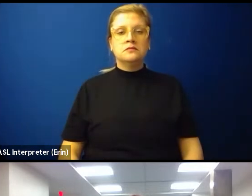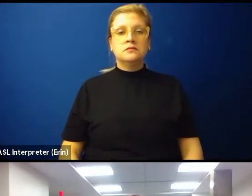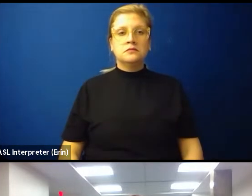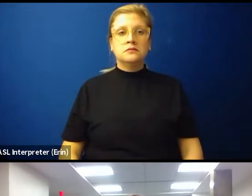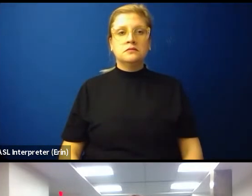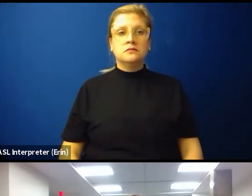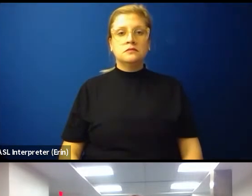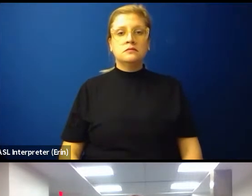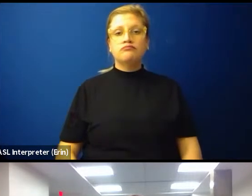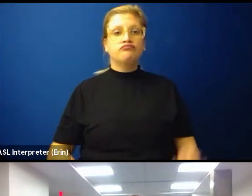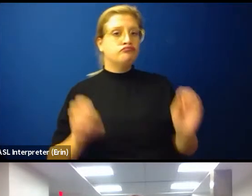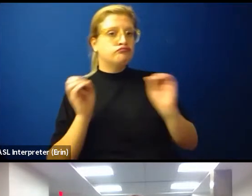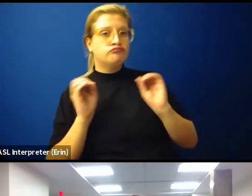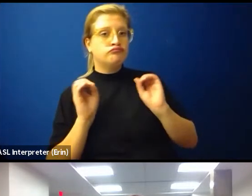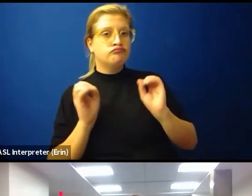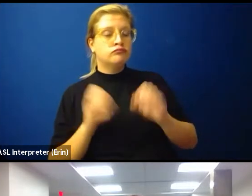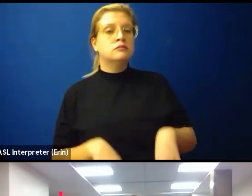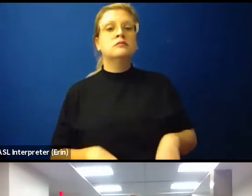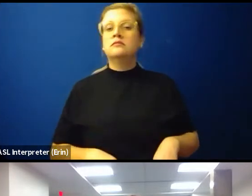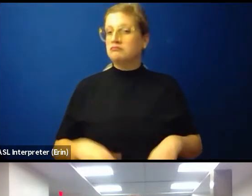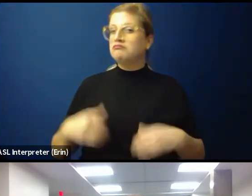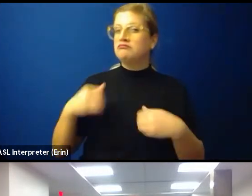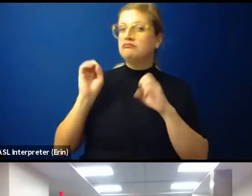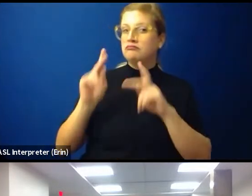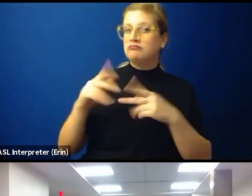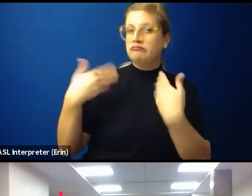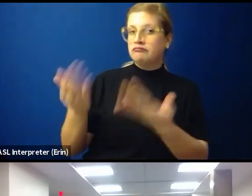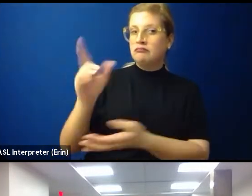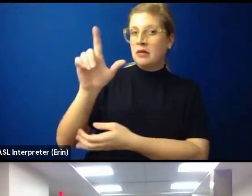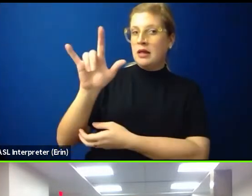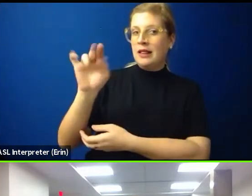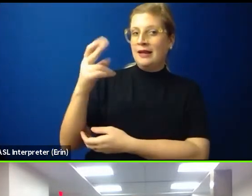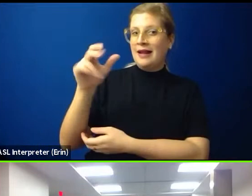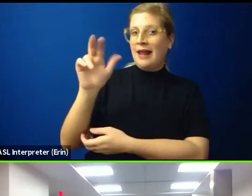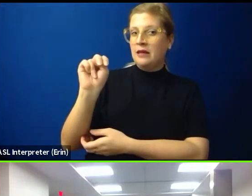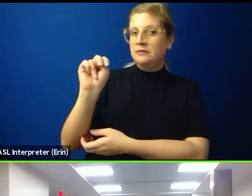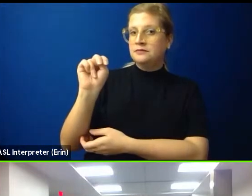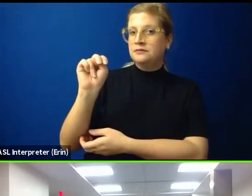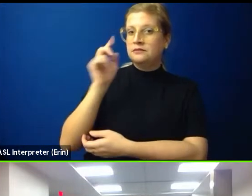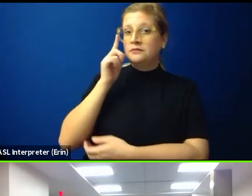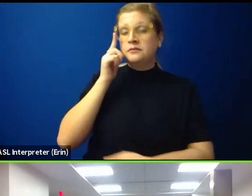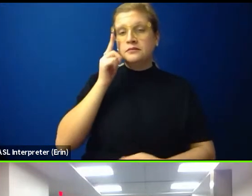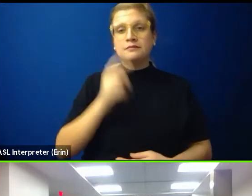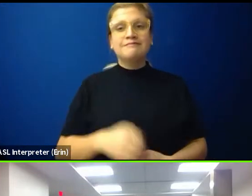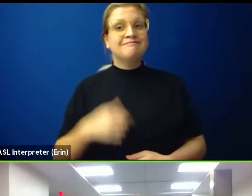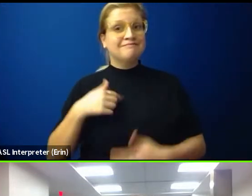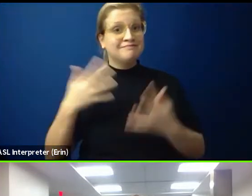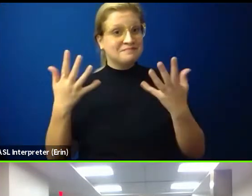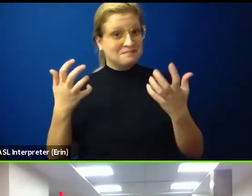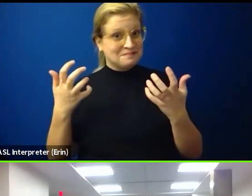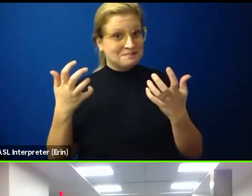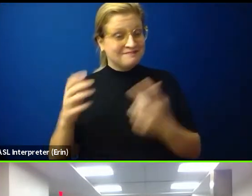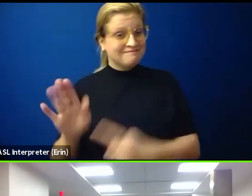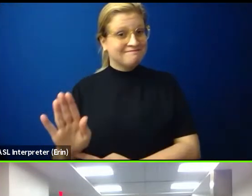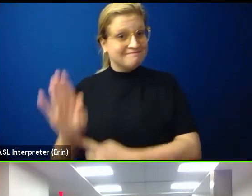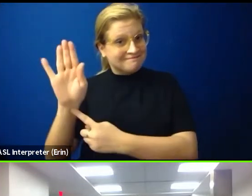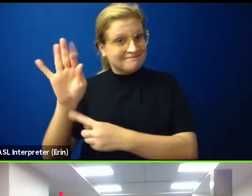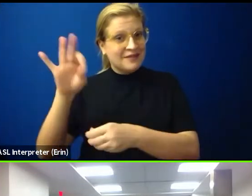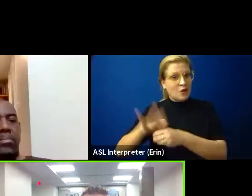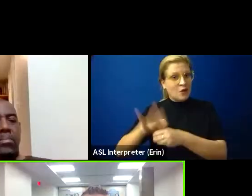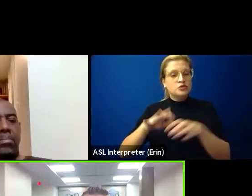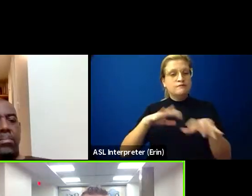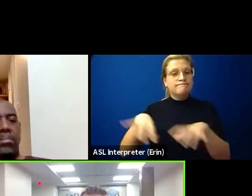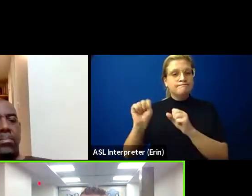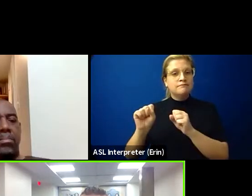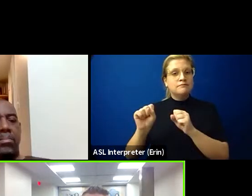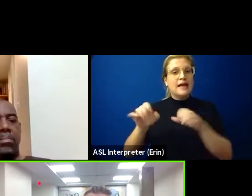Nothing. Okay. All right, then go ahead, Commissioner Linehan. All right. I would like to make a motion to adopt the